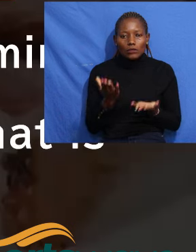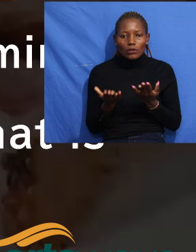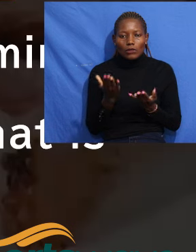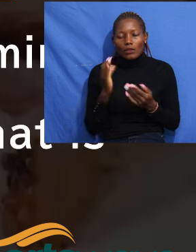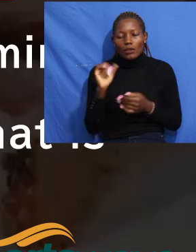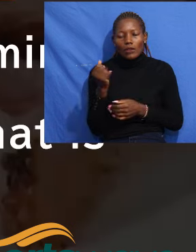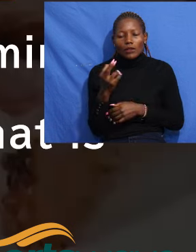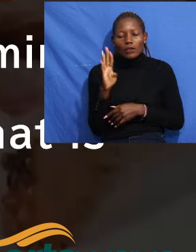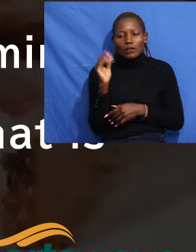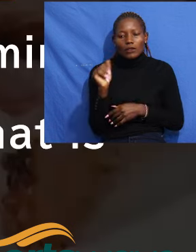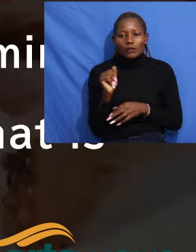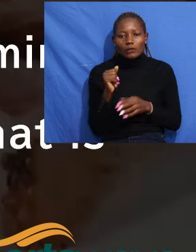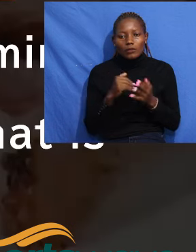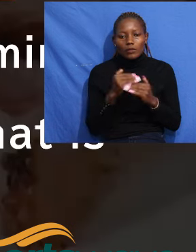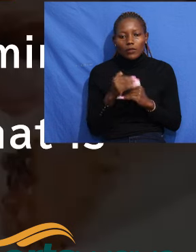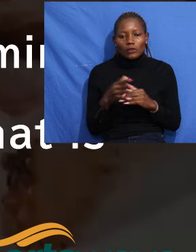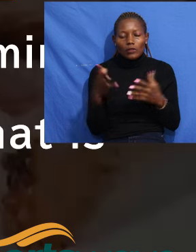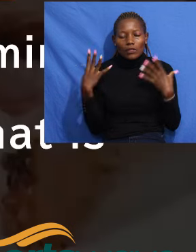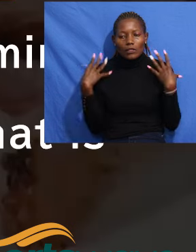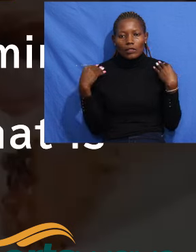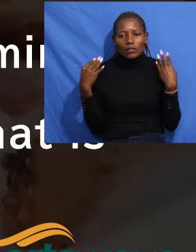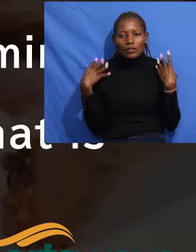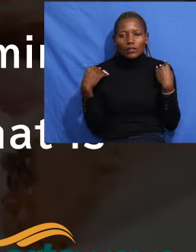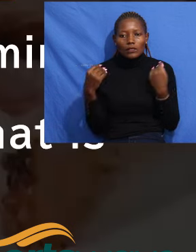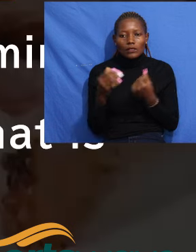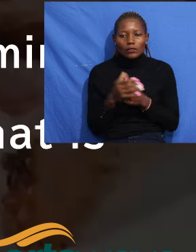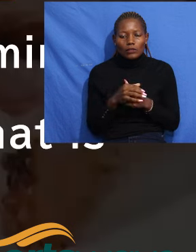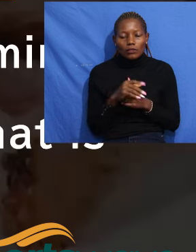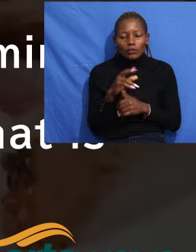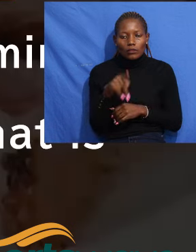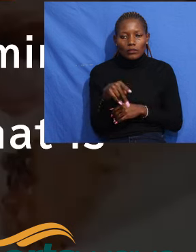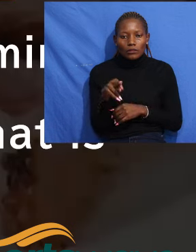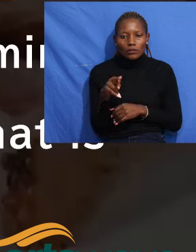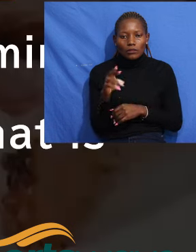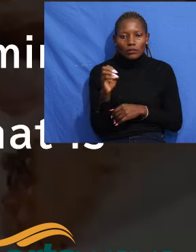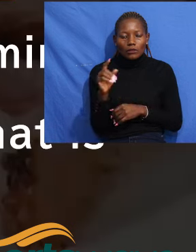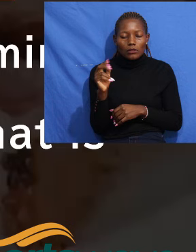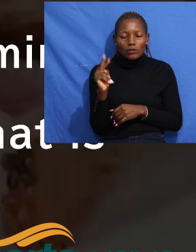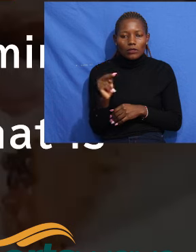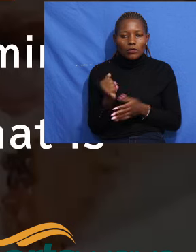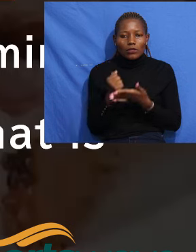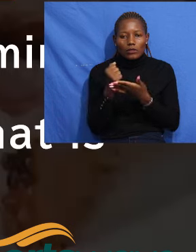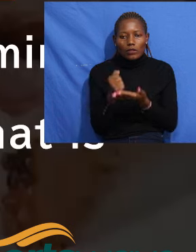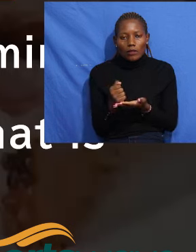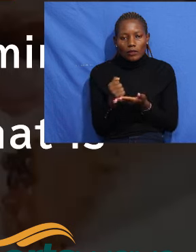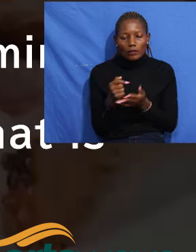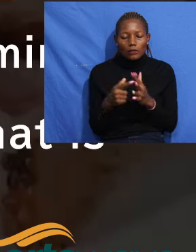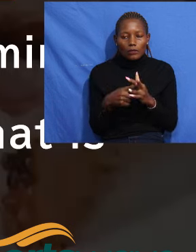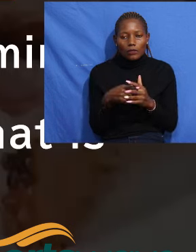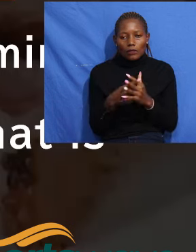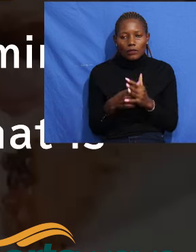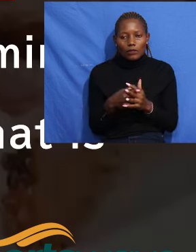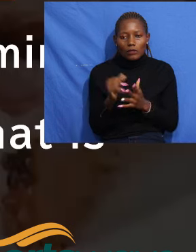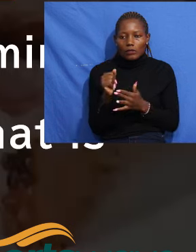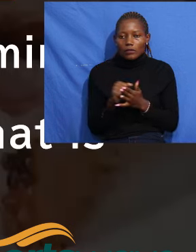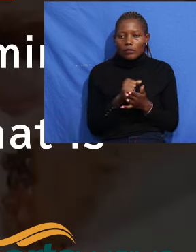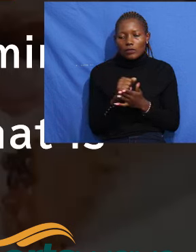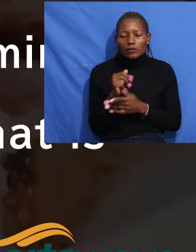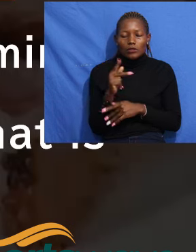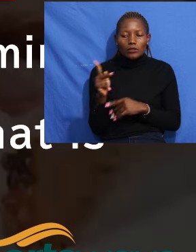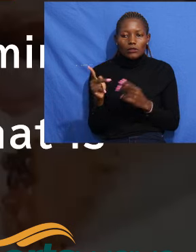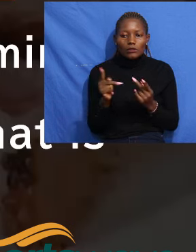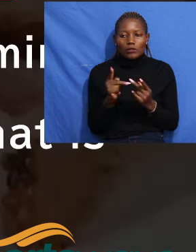carbohydrates after exercise. And protein promotes muscle repair and synthesis. And